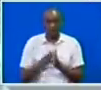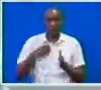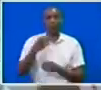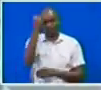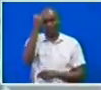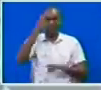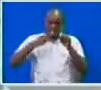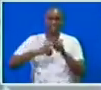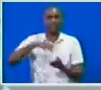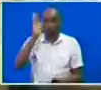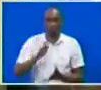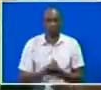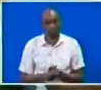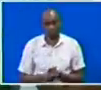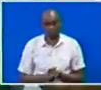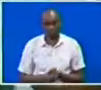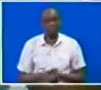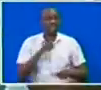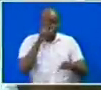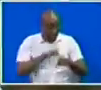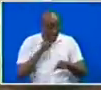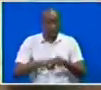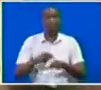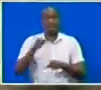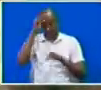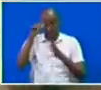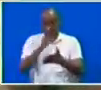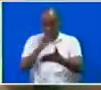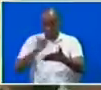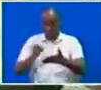mingine. Even with the clearance of the governors, unless sufficiently clear,